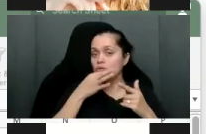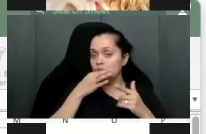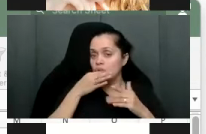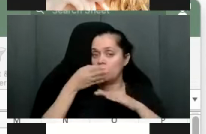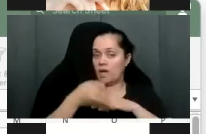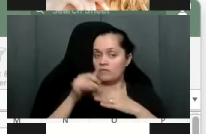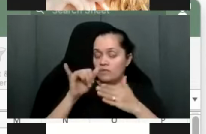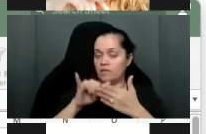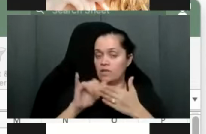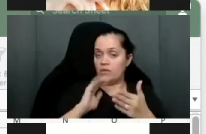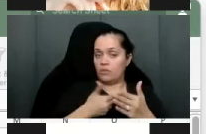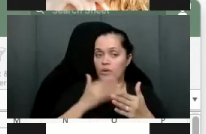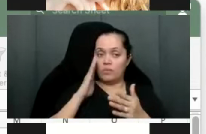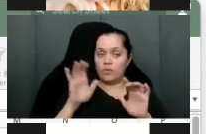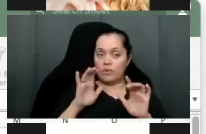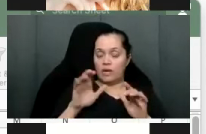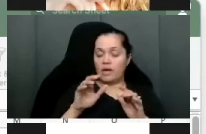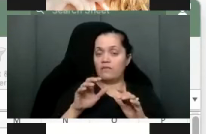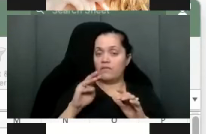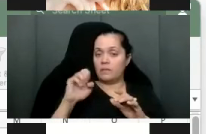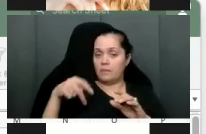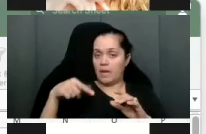that, we will do the actual map quiz.